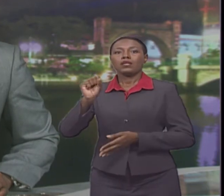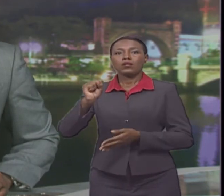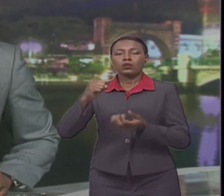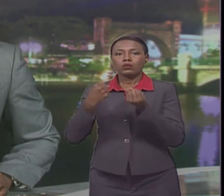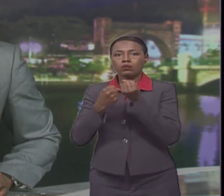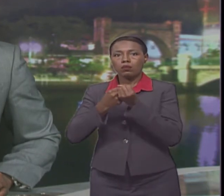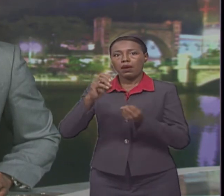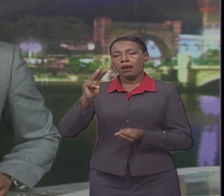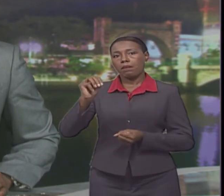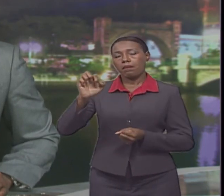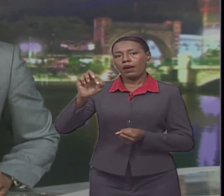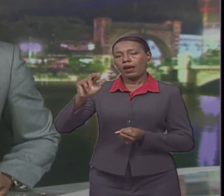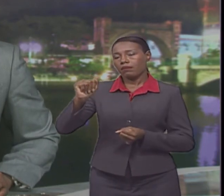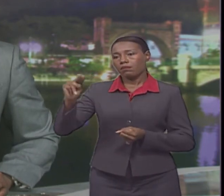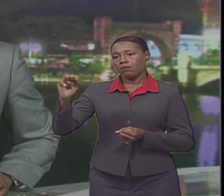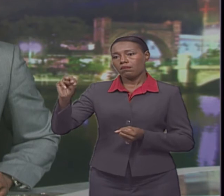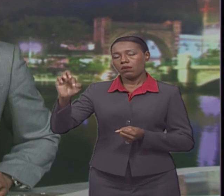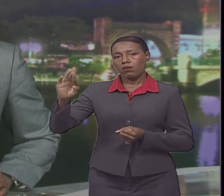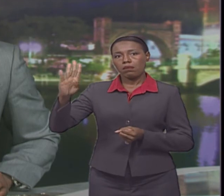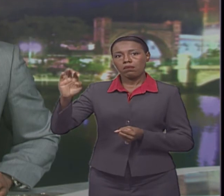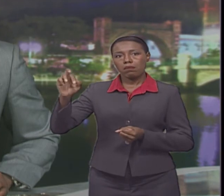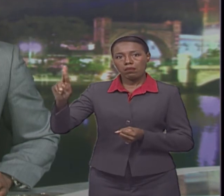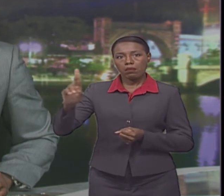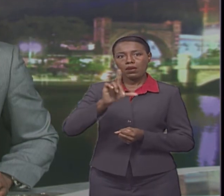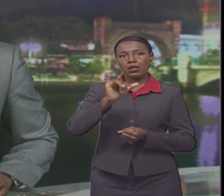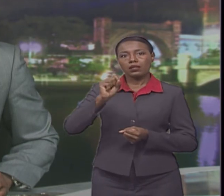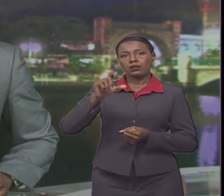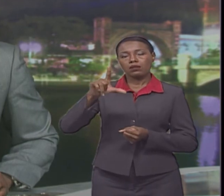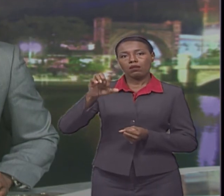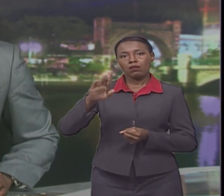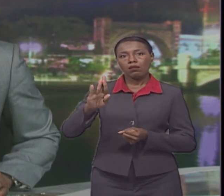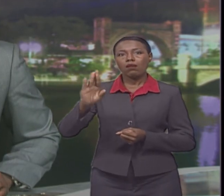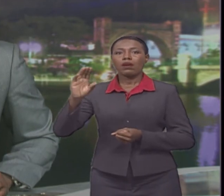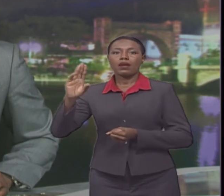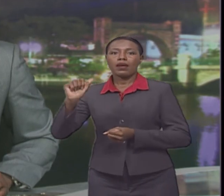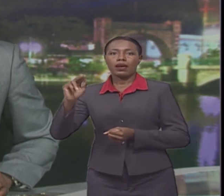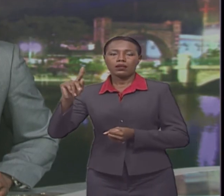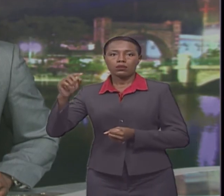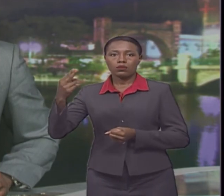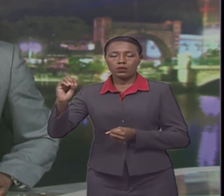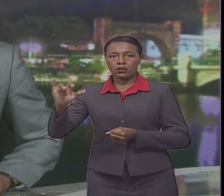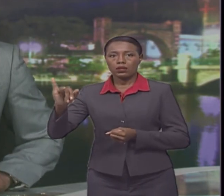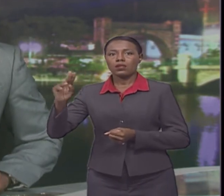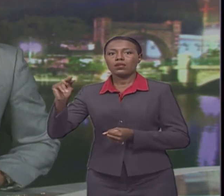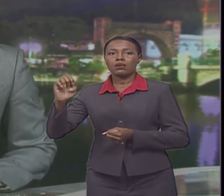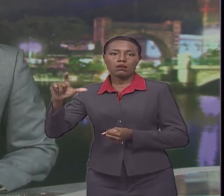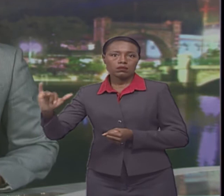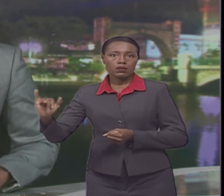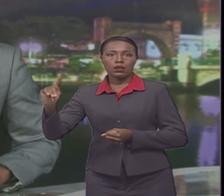Relations Officer. The three floor members are Lisa Lord and Anthony Admiral Nelson of the CBC, and Motoring News Editor Trevor